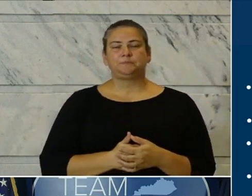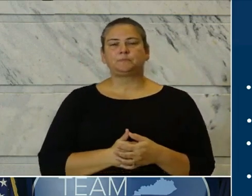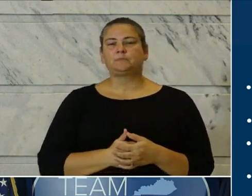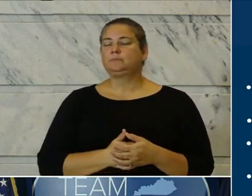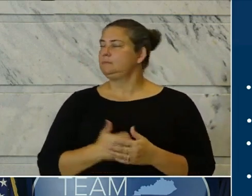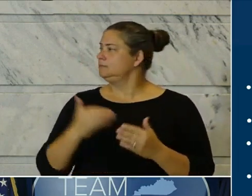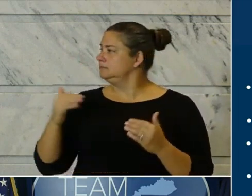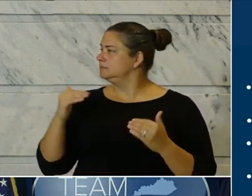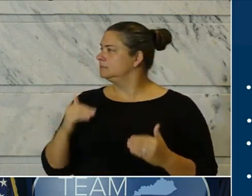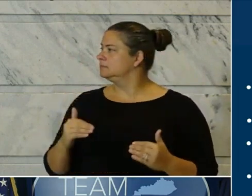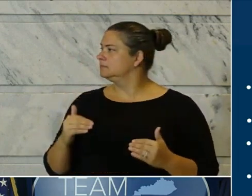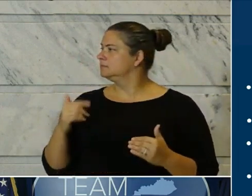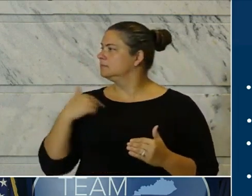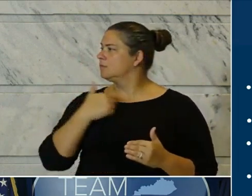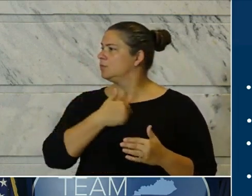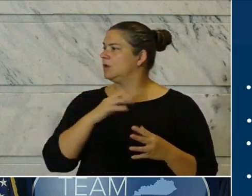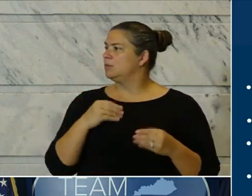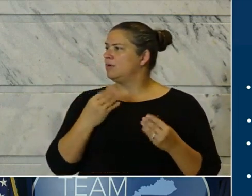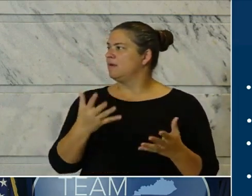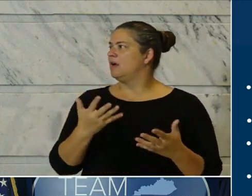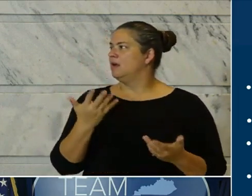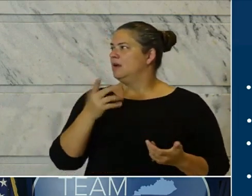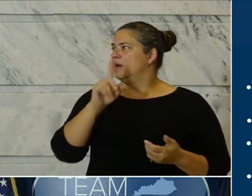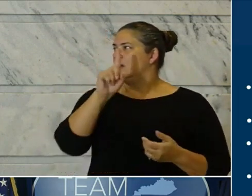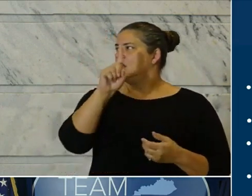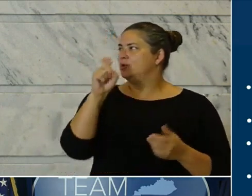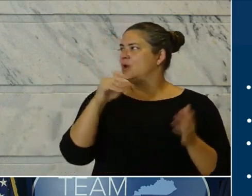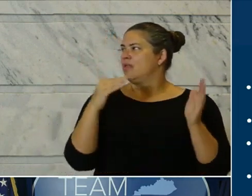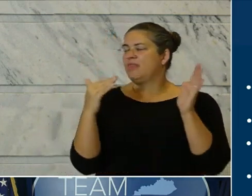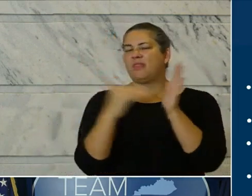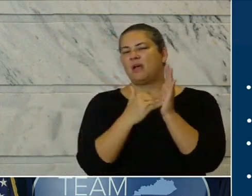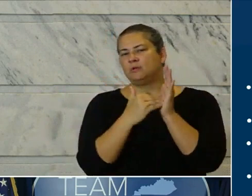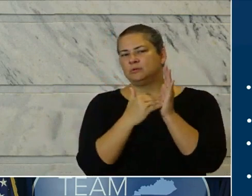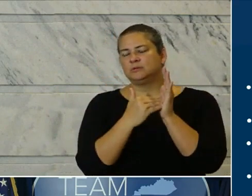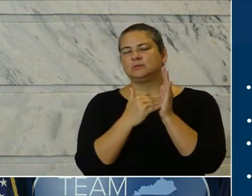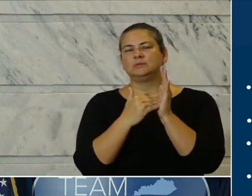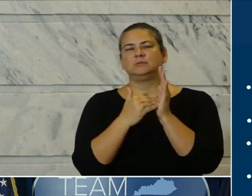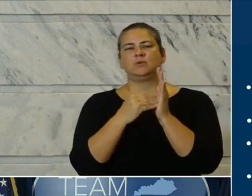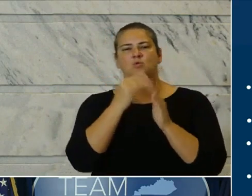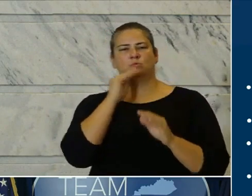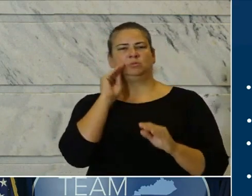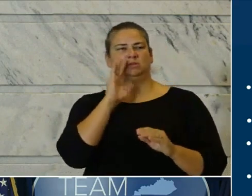Next, we have provided over 100,000 households